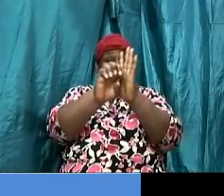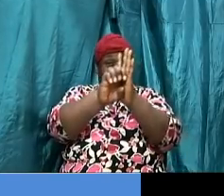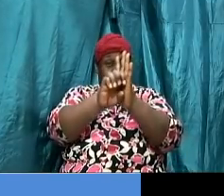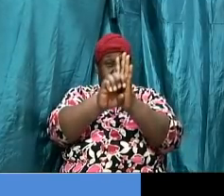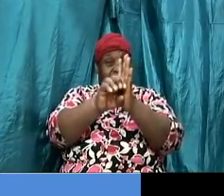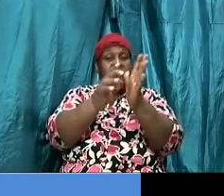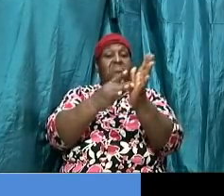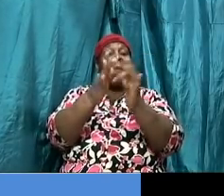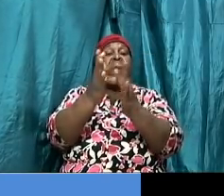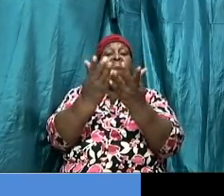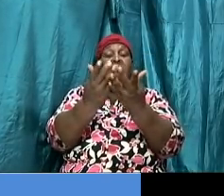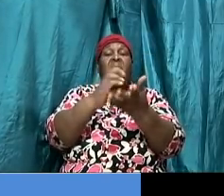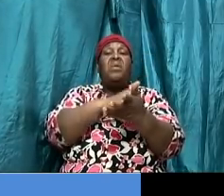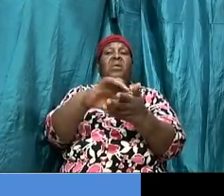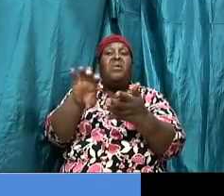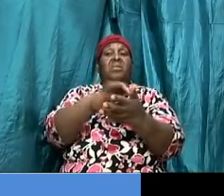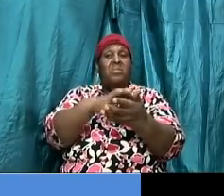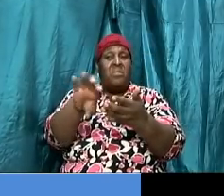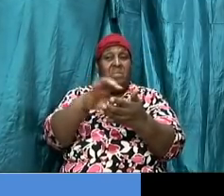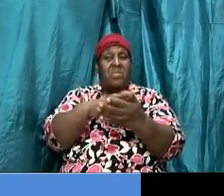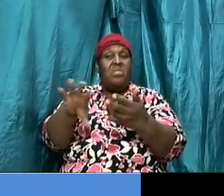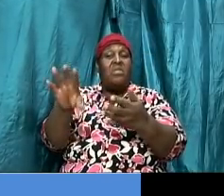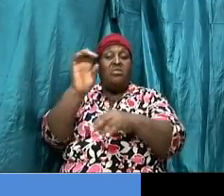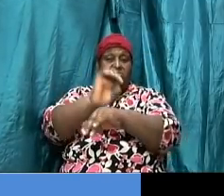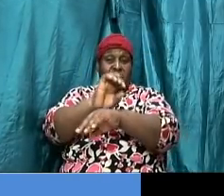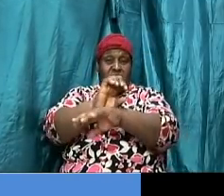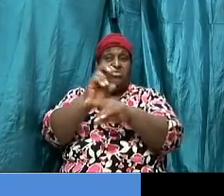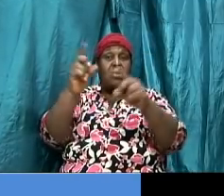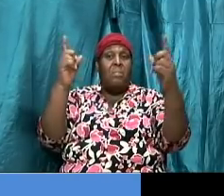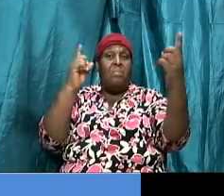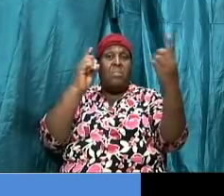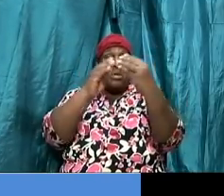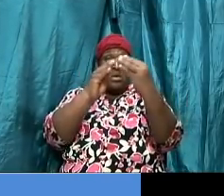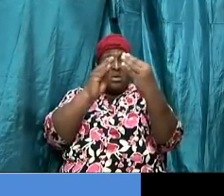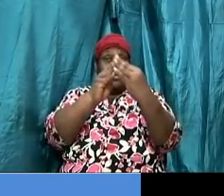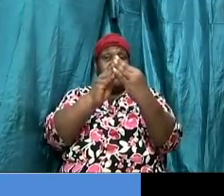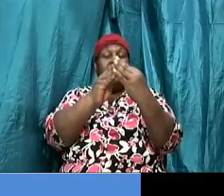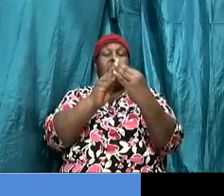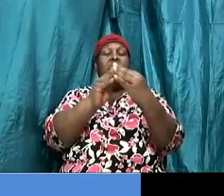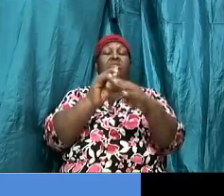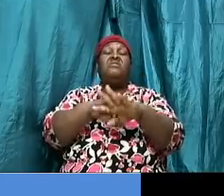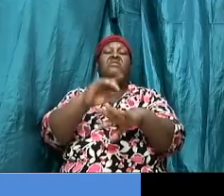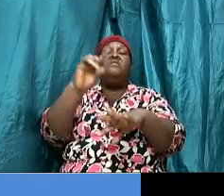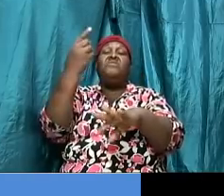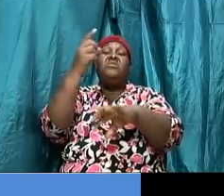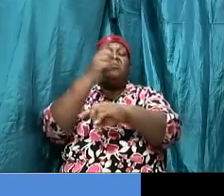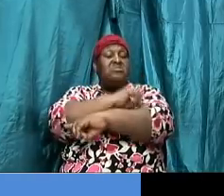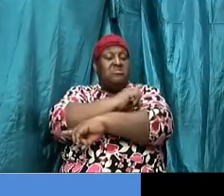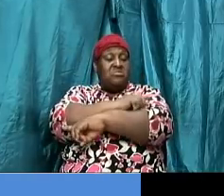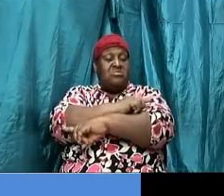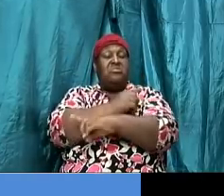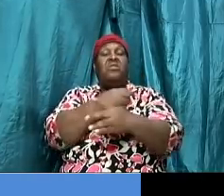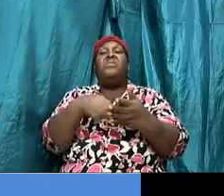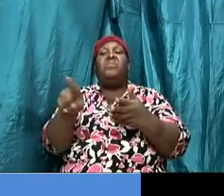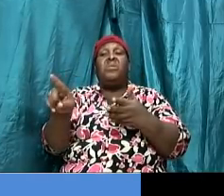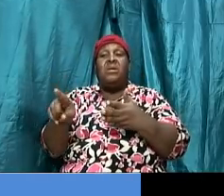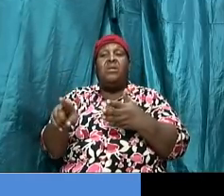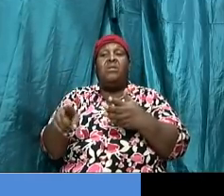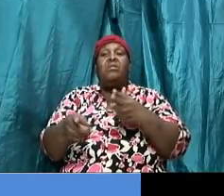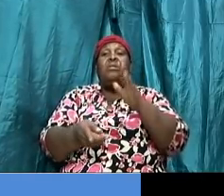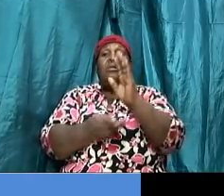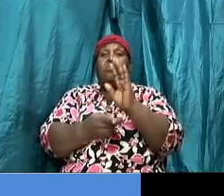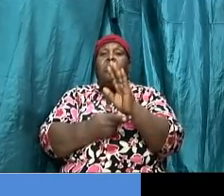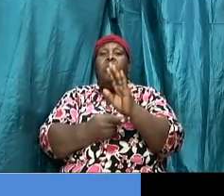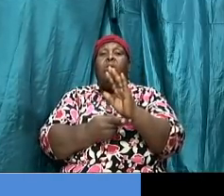Acts where the Bible said that the church met on the first day of the week. Amen. Paul was supposed to leave to go somewhere, and